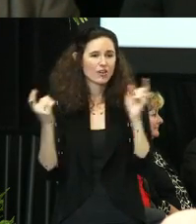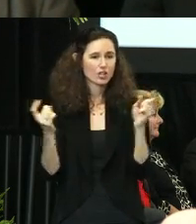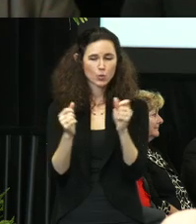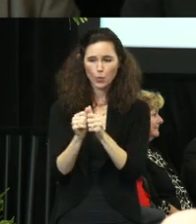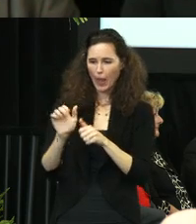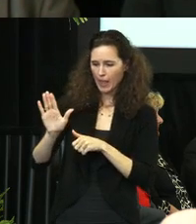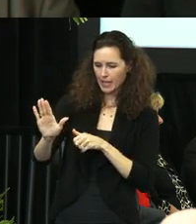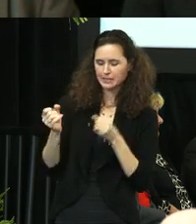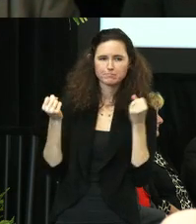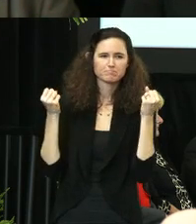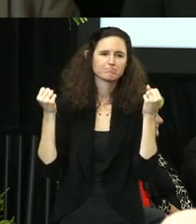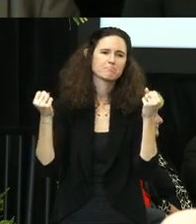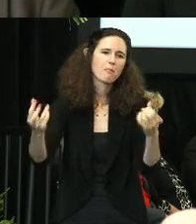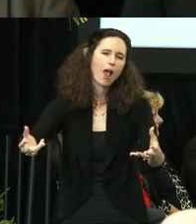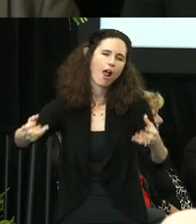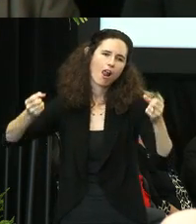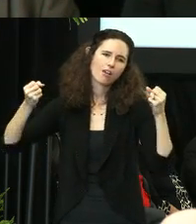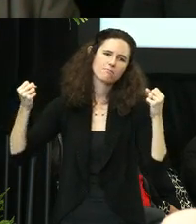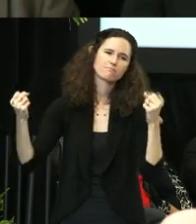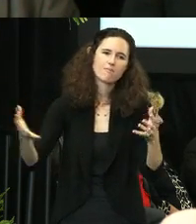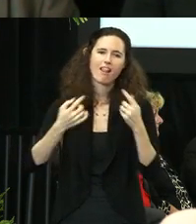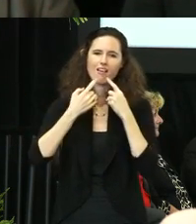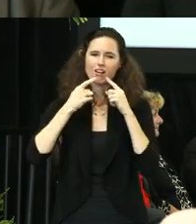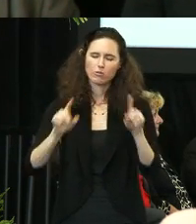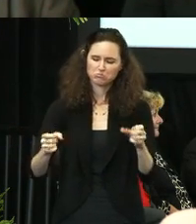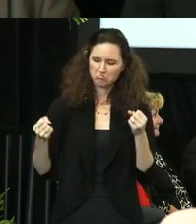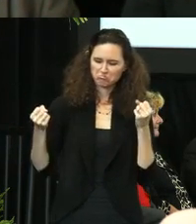accomplishments throughout its rich heritage.